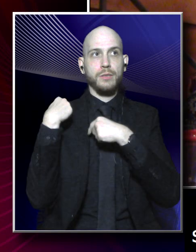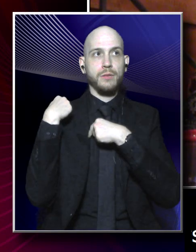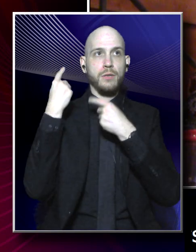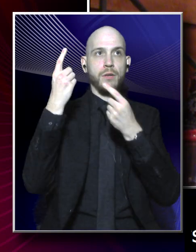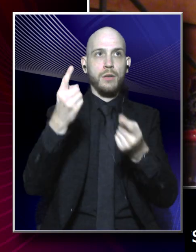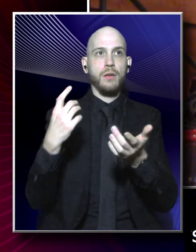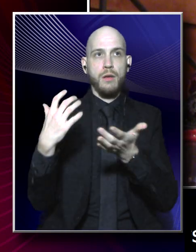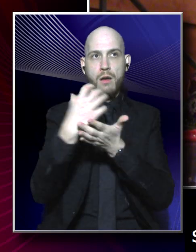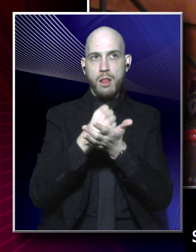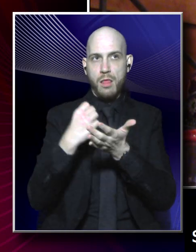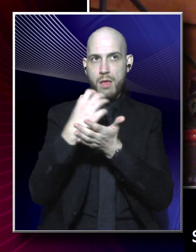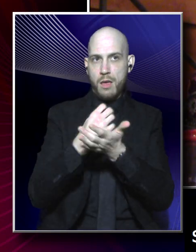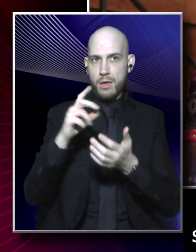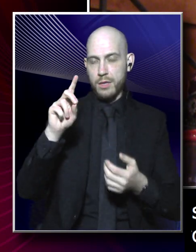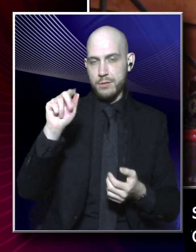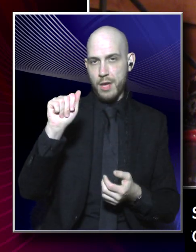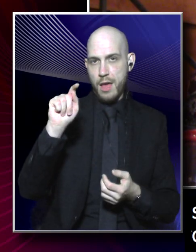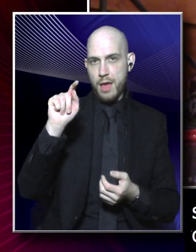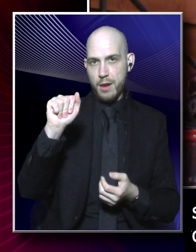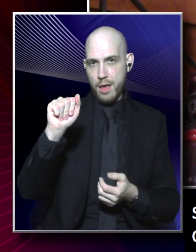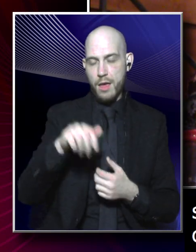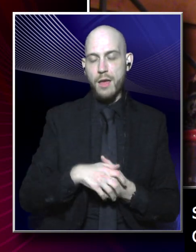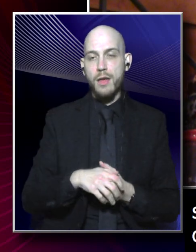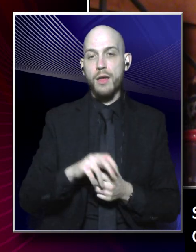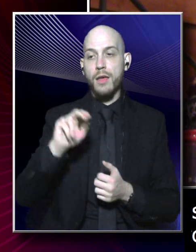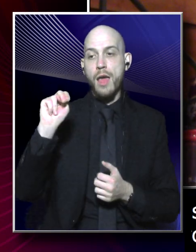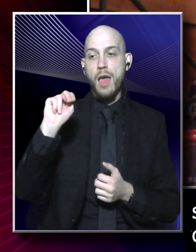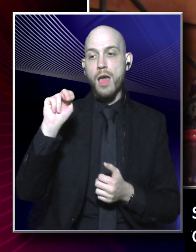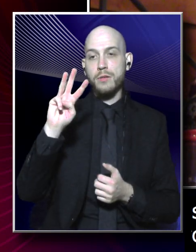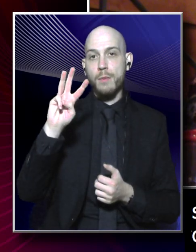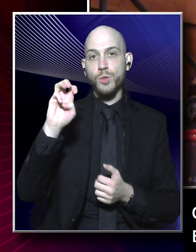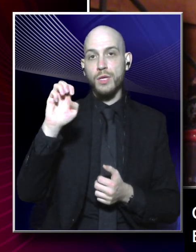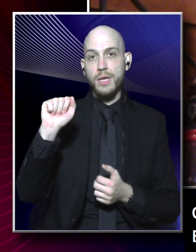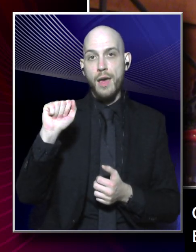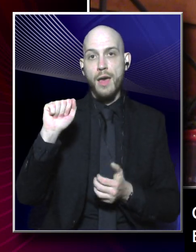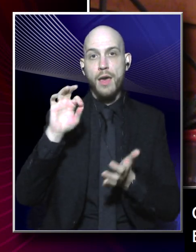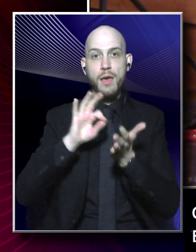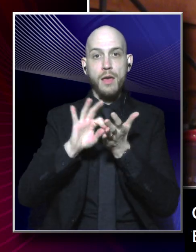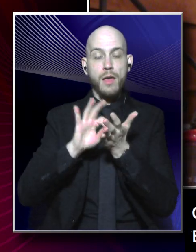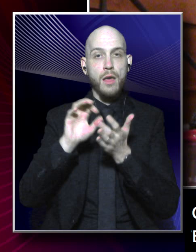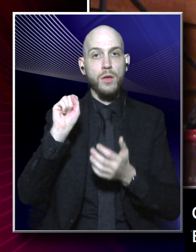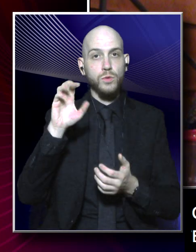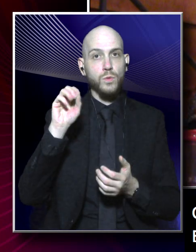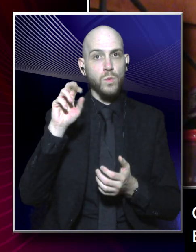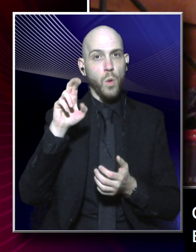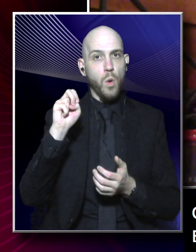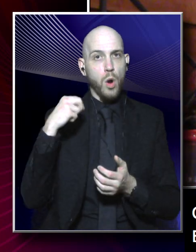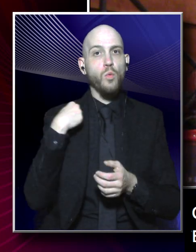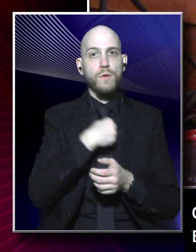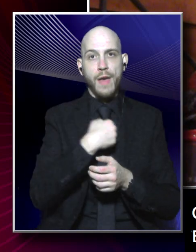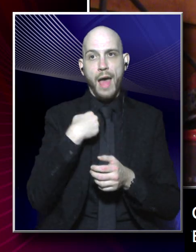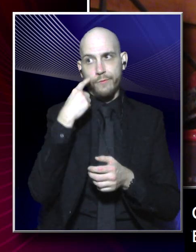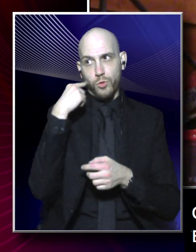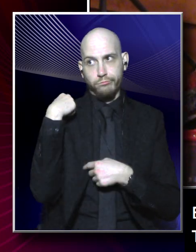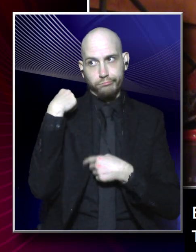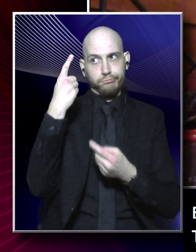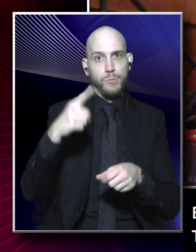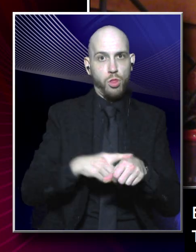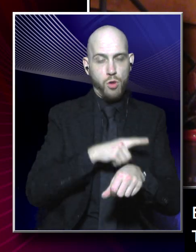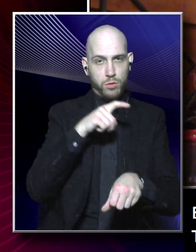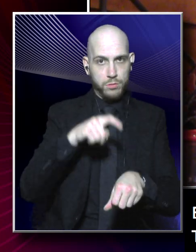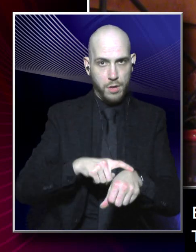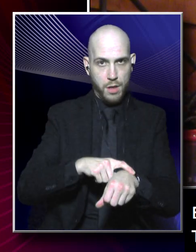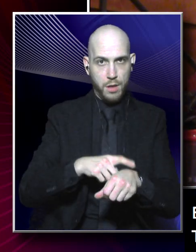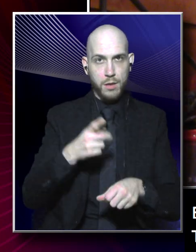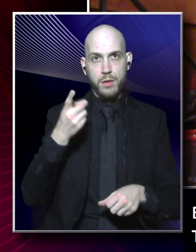The NWA scores have been taken, that test has been taken for a long time. Dr. Jackson, who's here, has had that